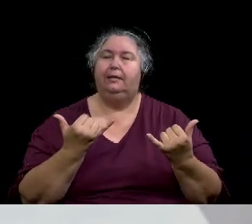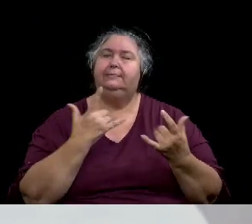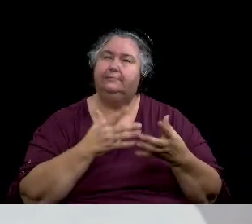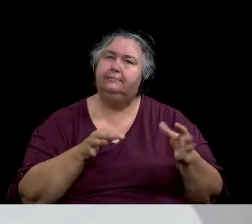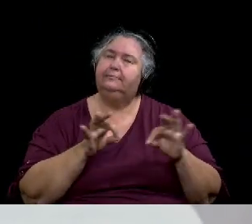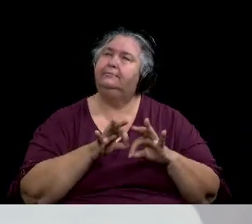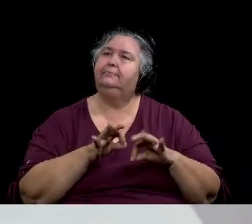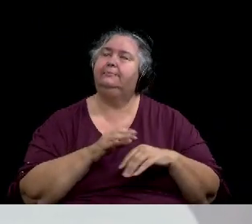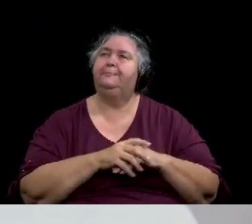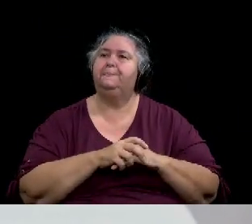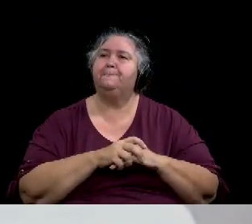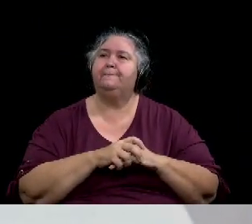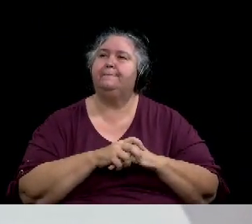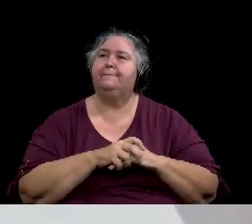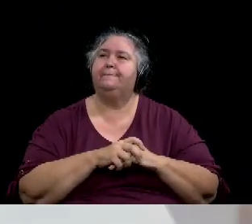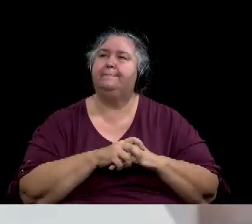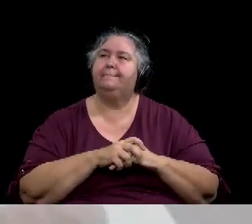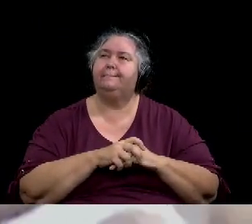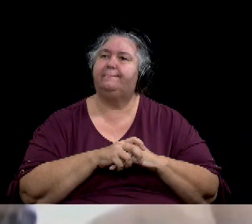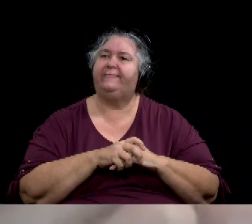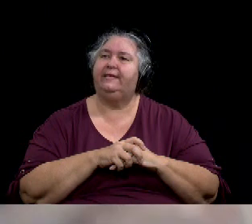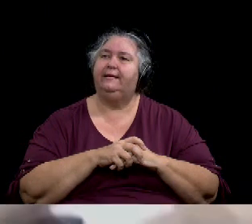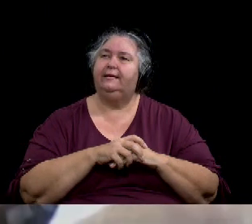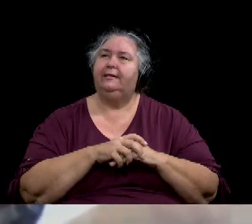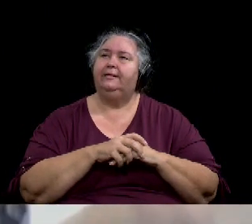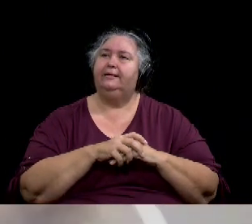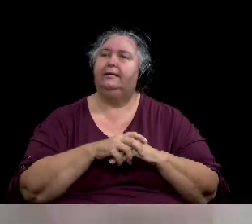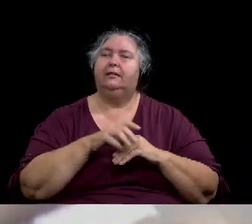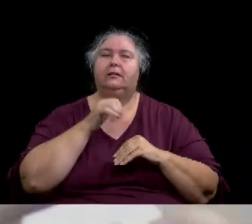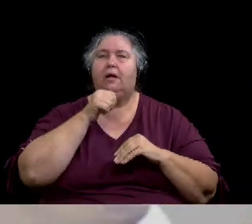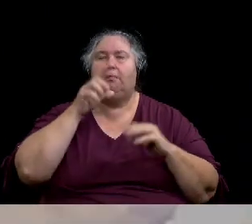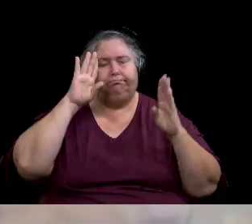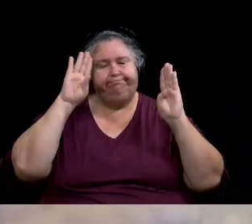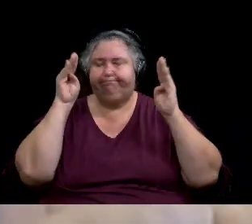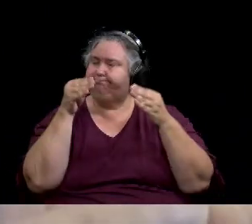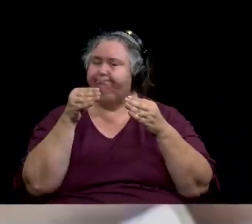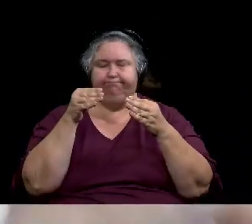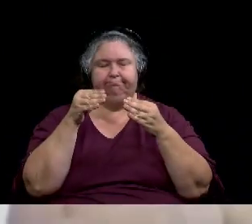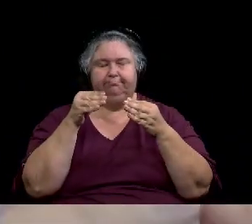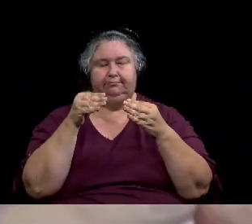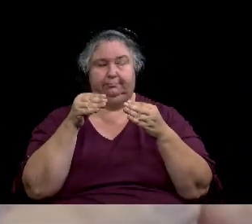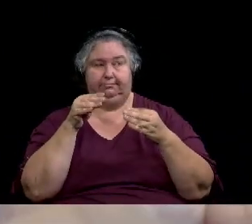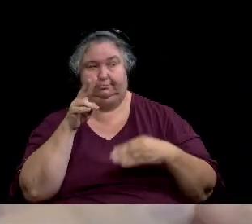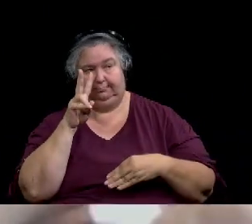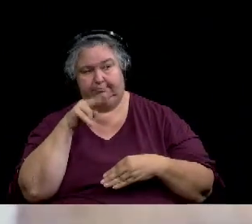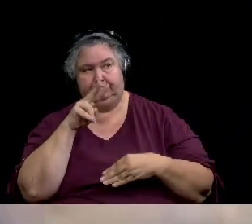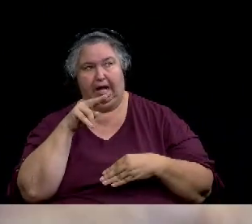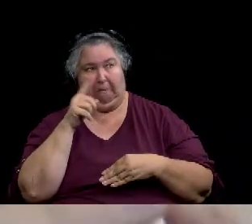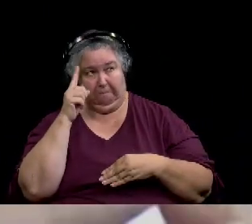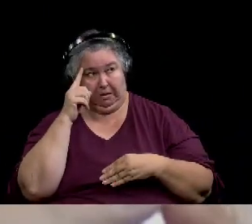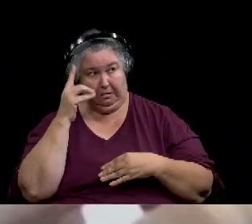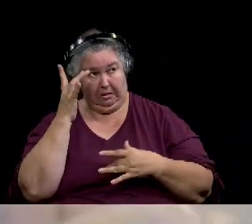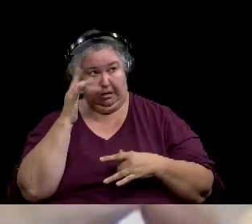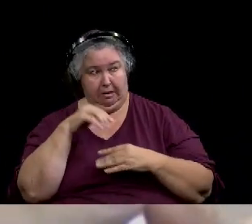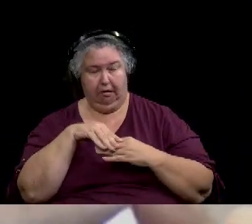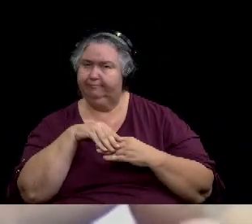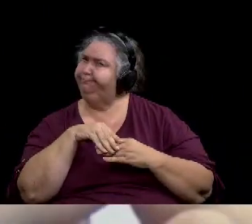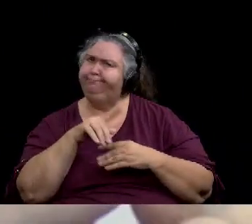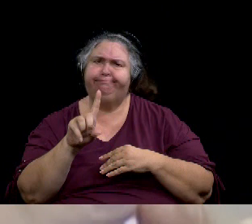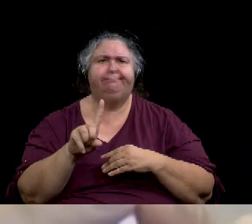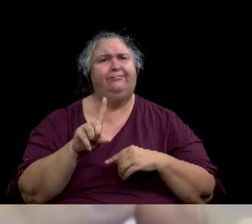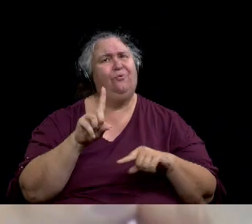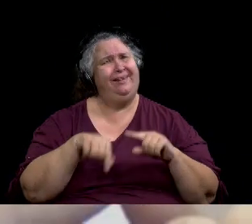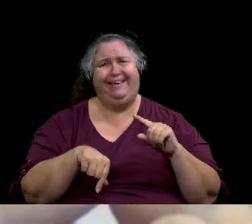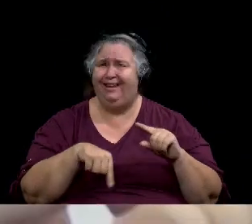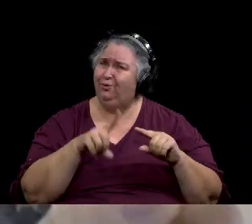cannot fall into that small-minded thinking of stigmatizing mental illness. We can't be someone